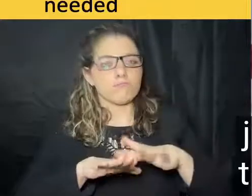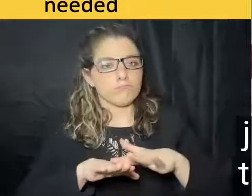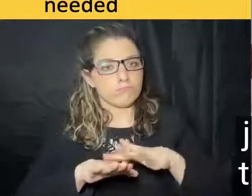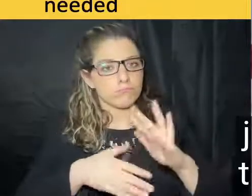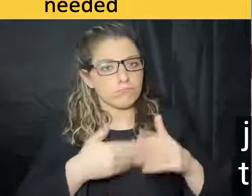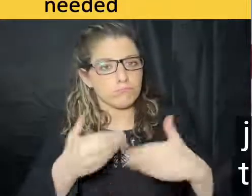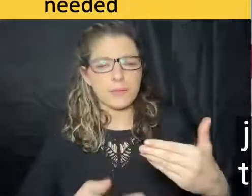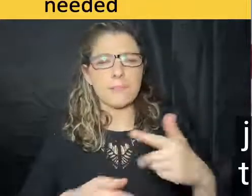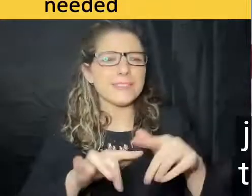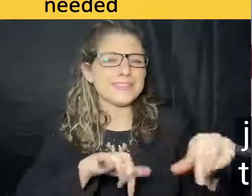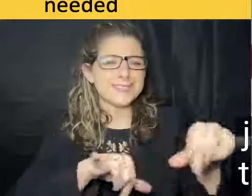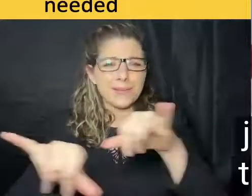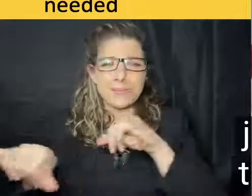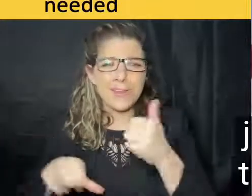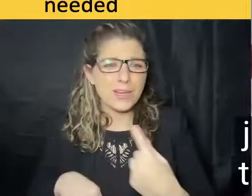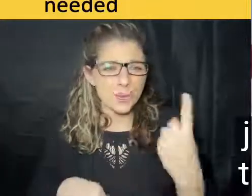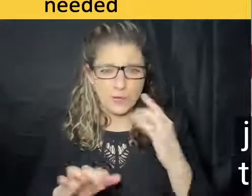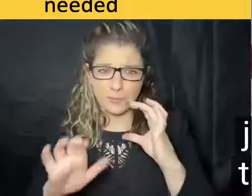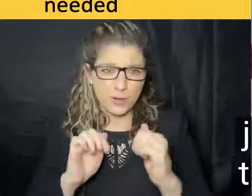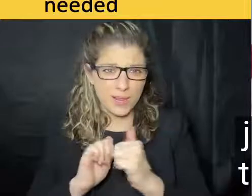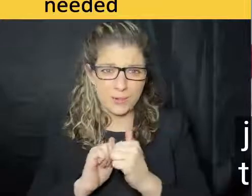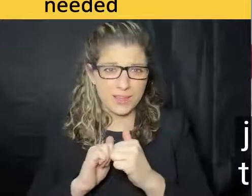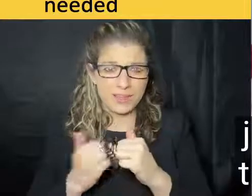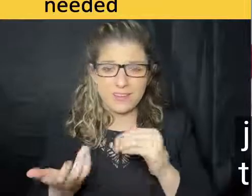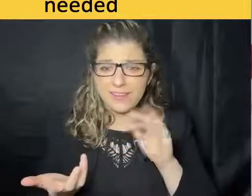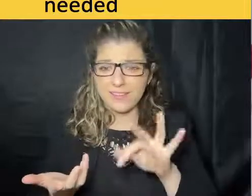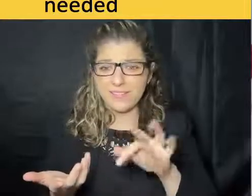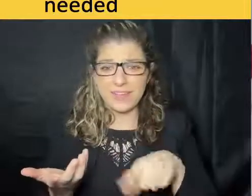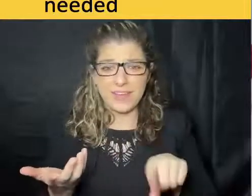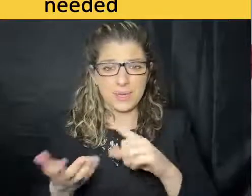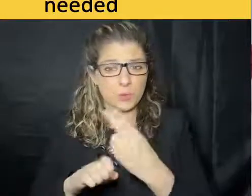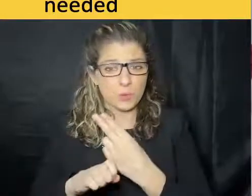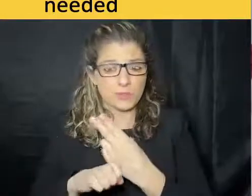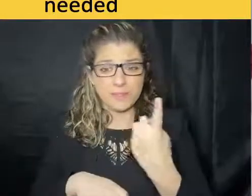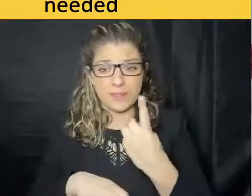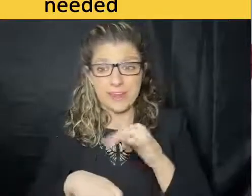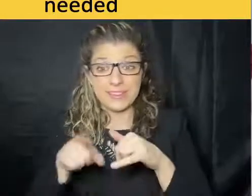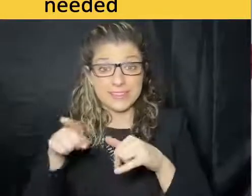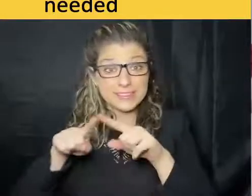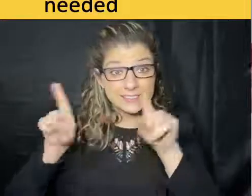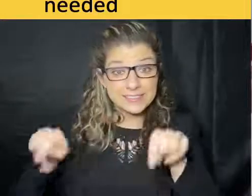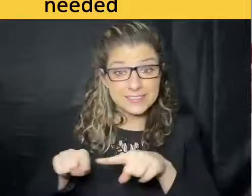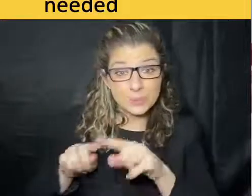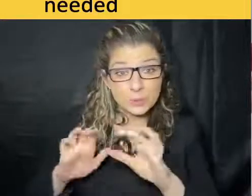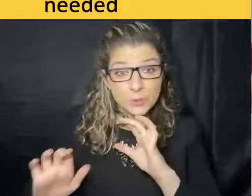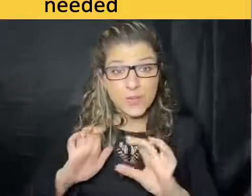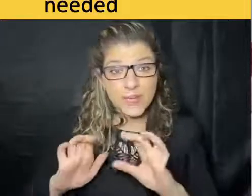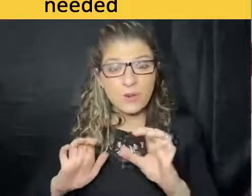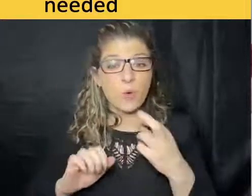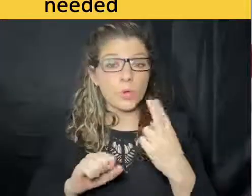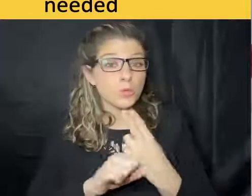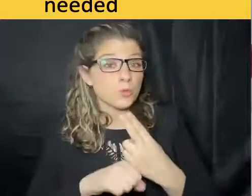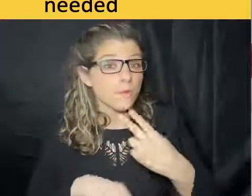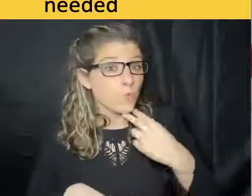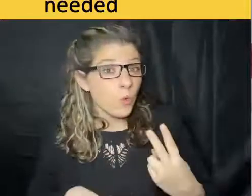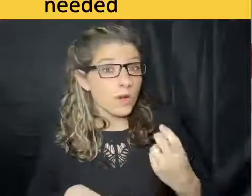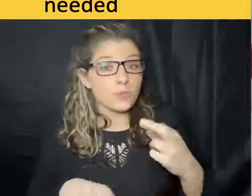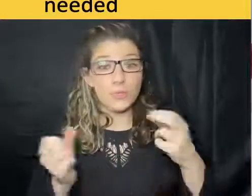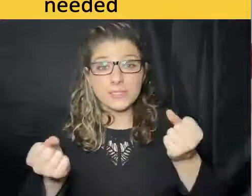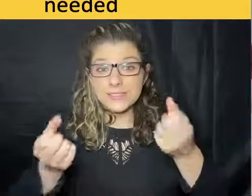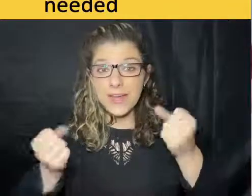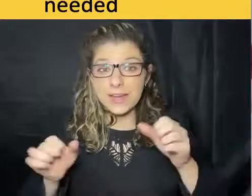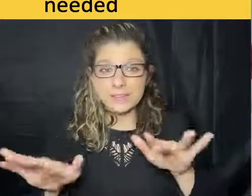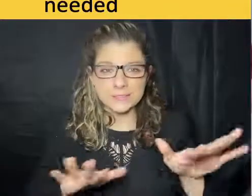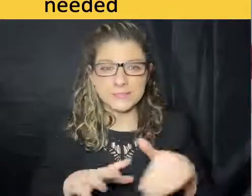conversation, just like you would with anyone that you're communicating with, whether they use something like this to communicate, or they use their voice